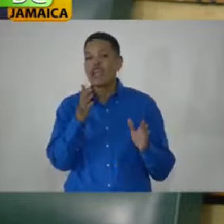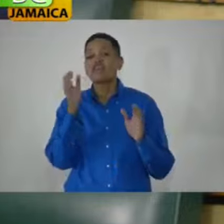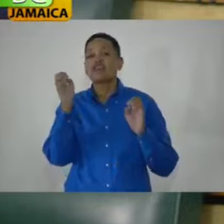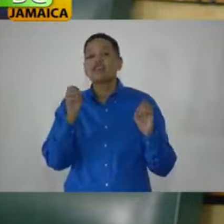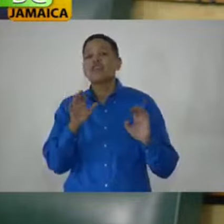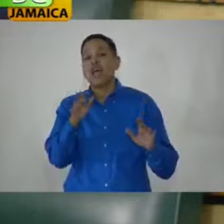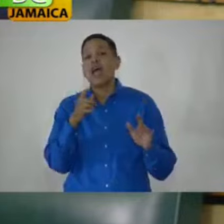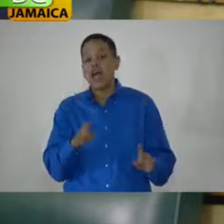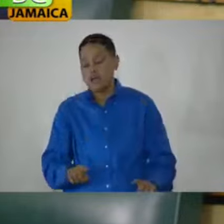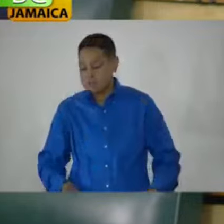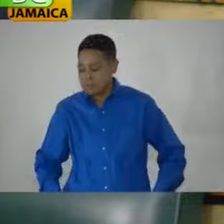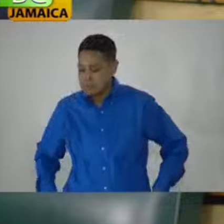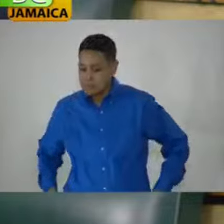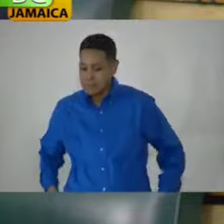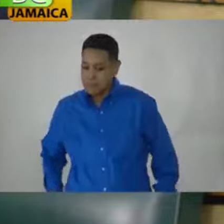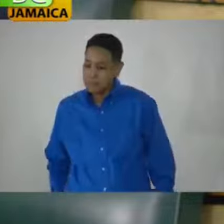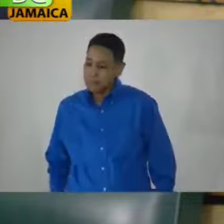Madam Speaker.